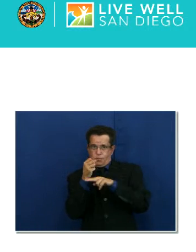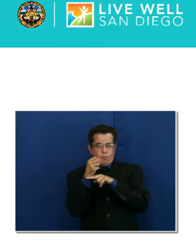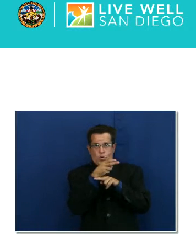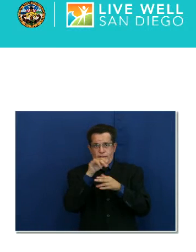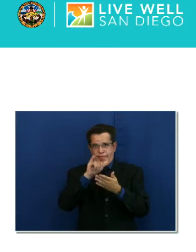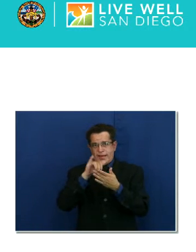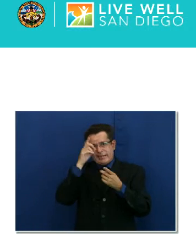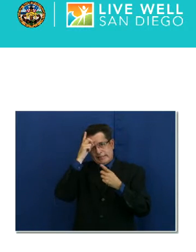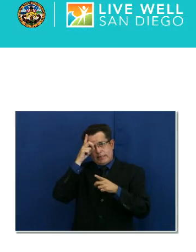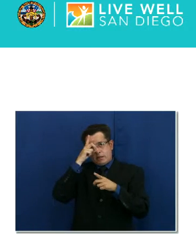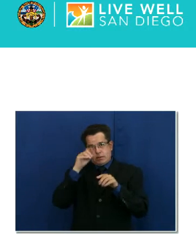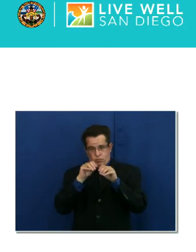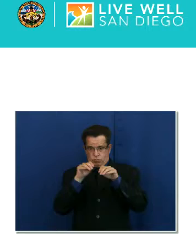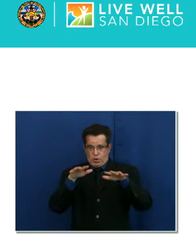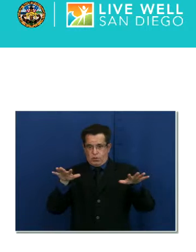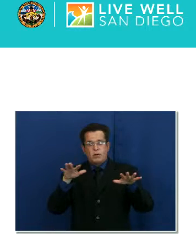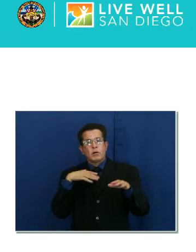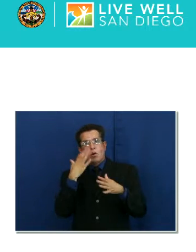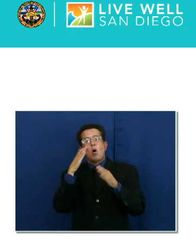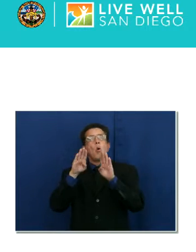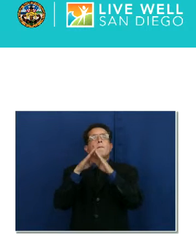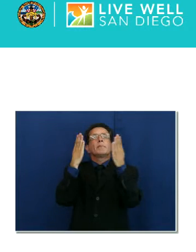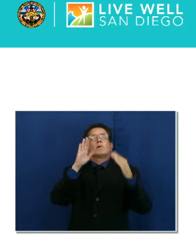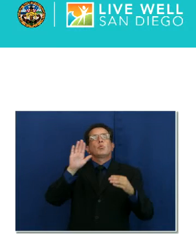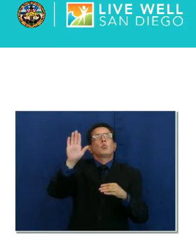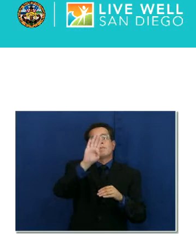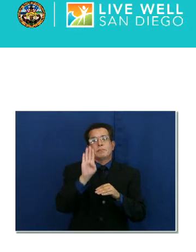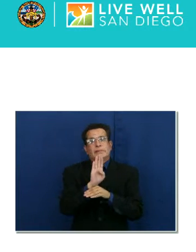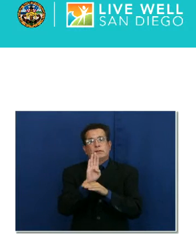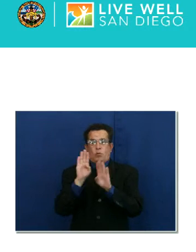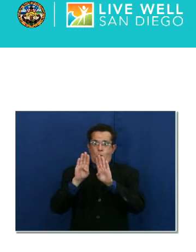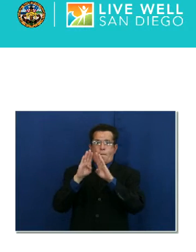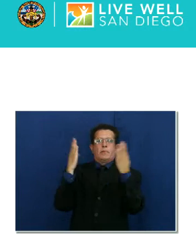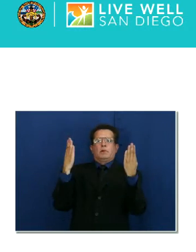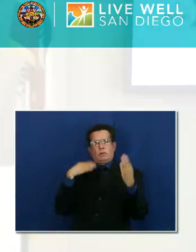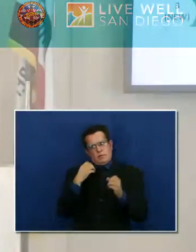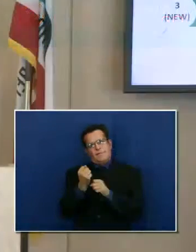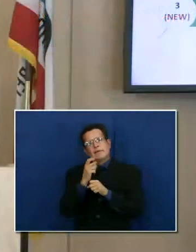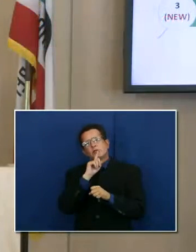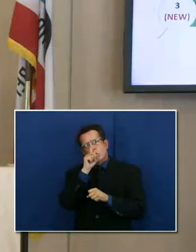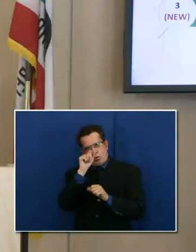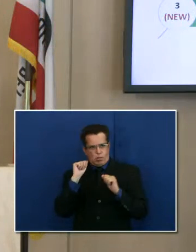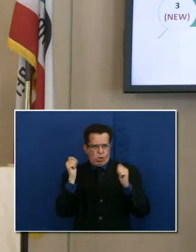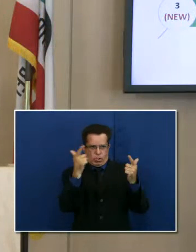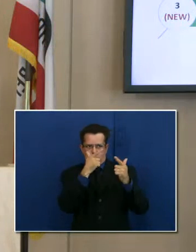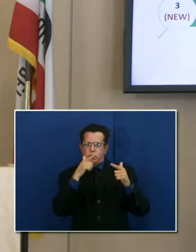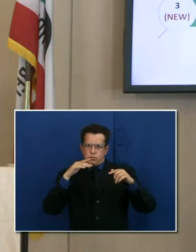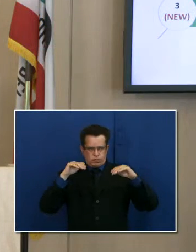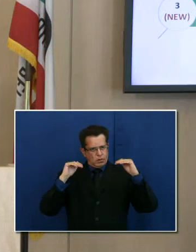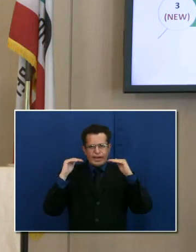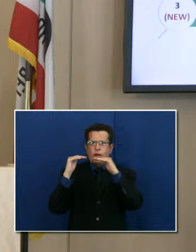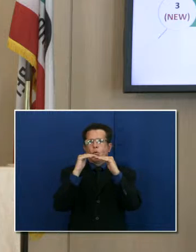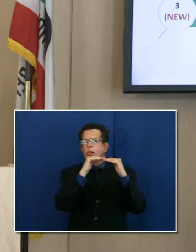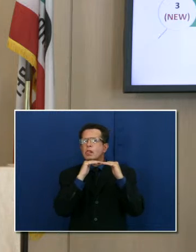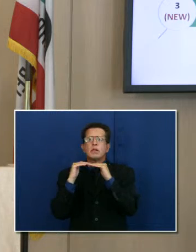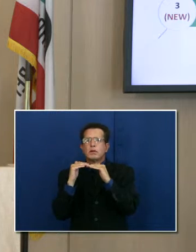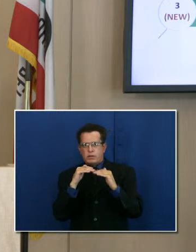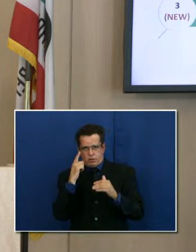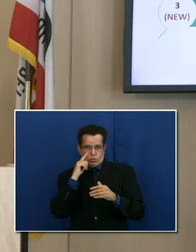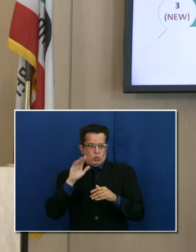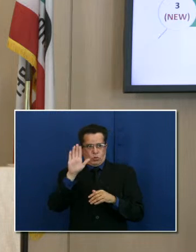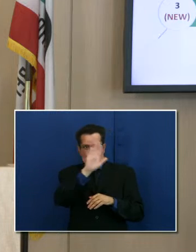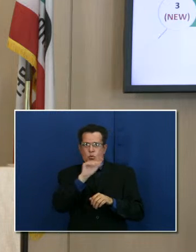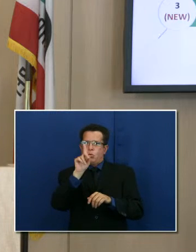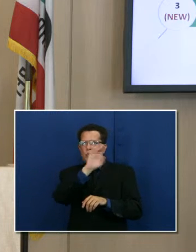COVID-19 and fully reopen our economy safely, we need to ensure that all communities and our essential